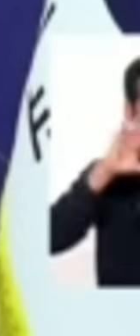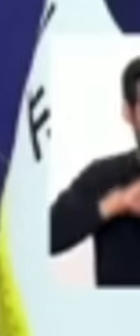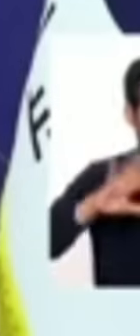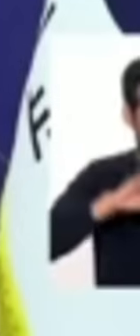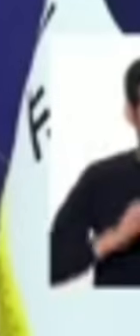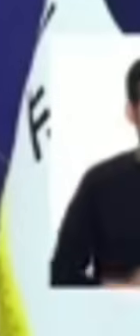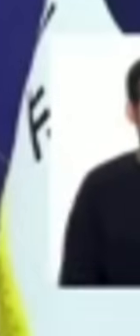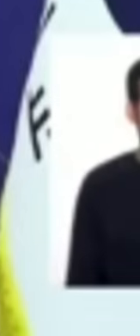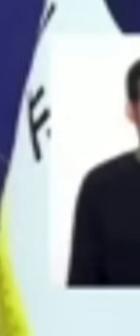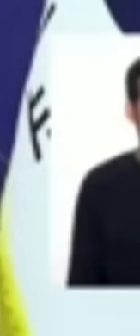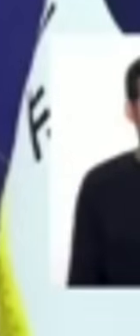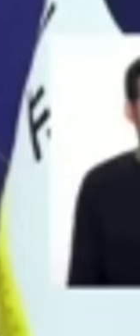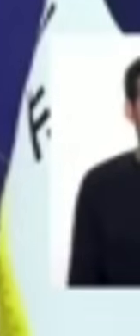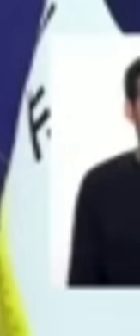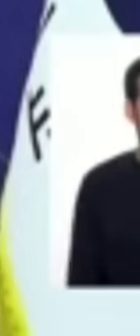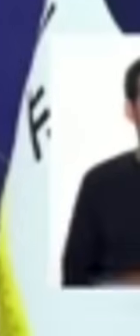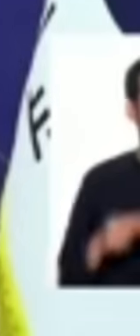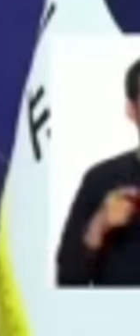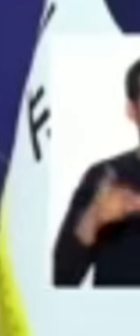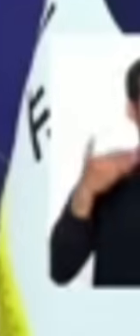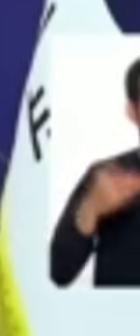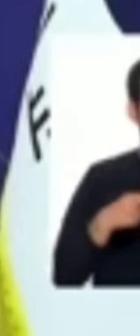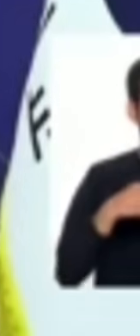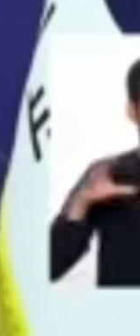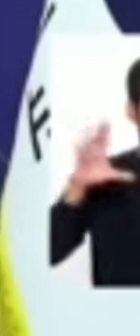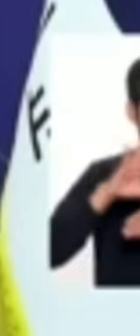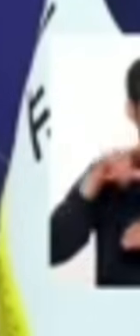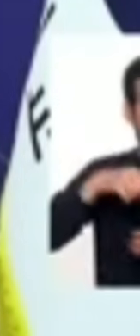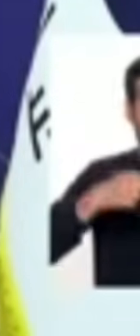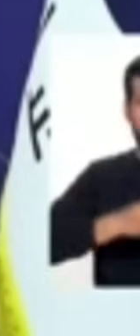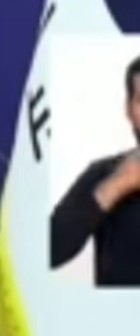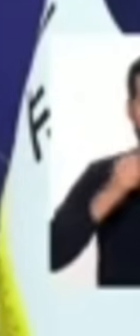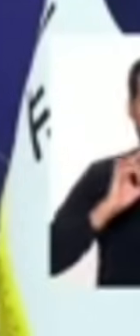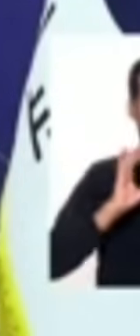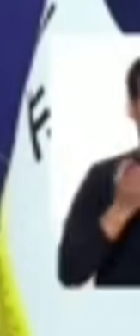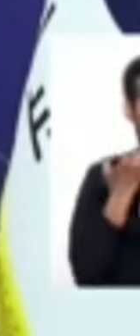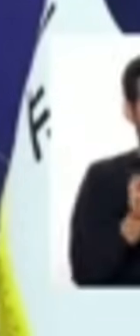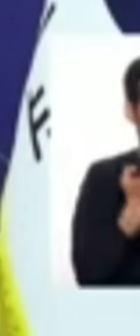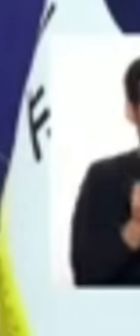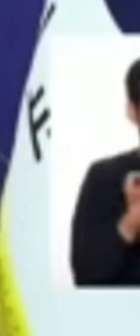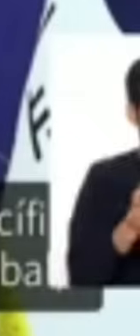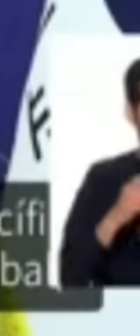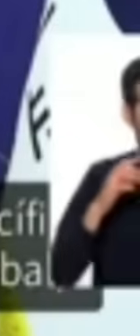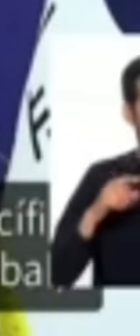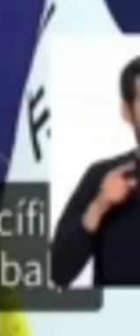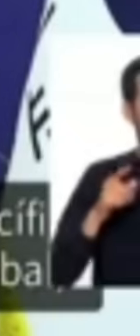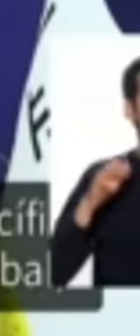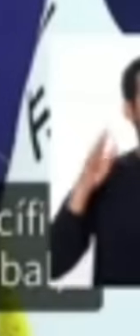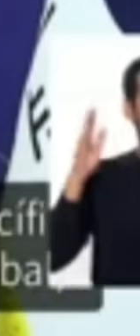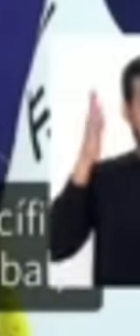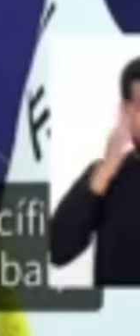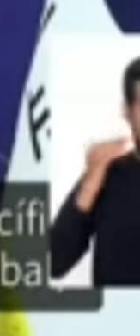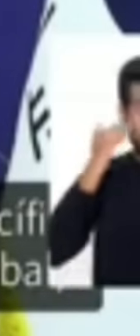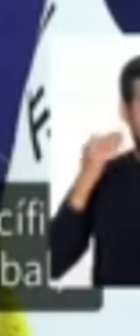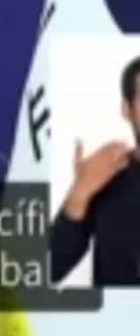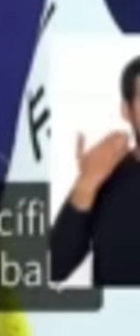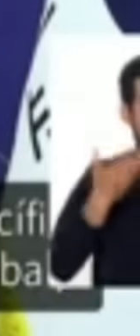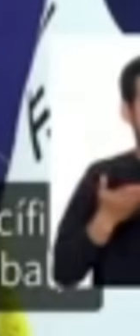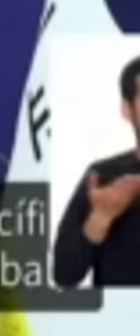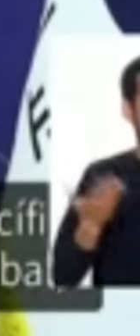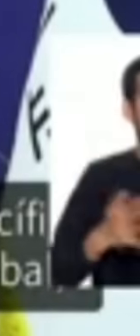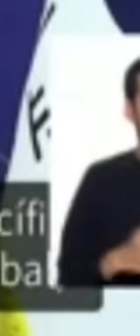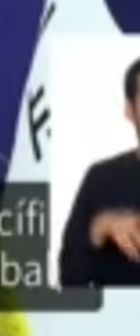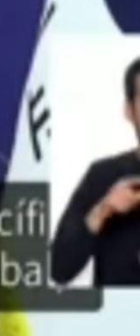It is a bloc with that represent the eighth economic power of the world. The Republic of Korea is promoting